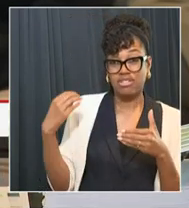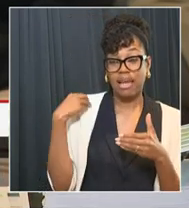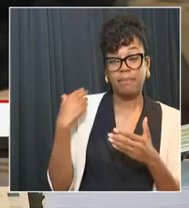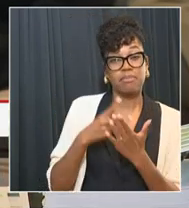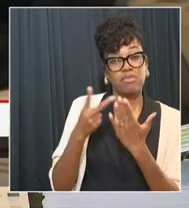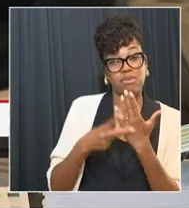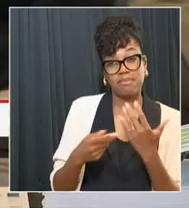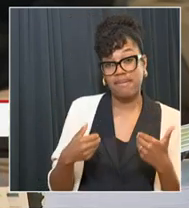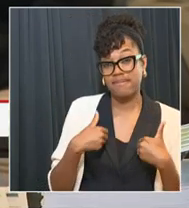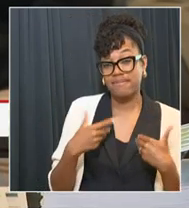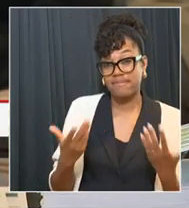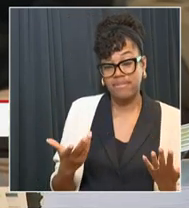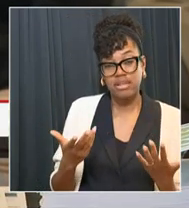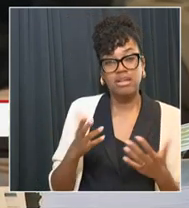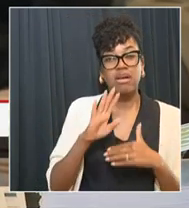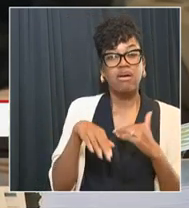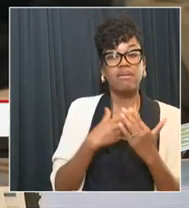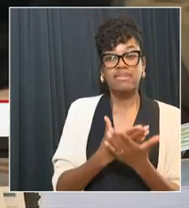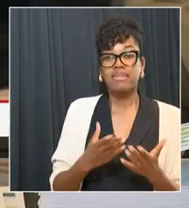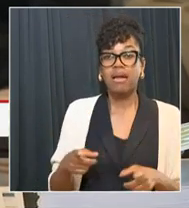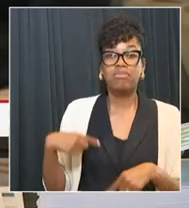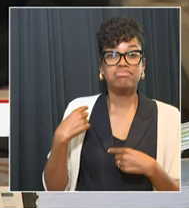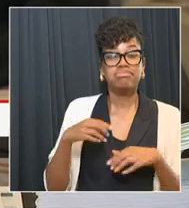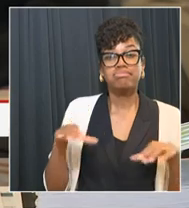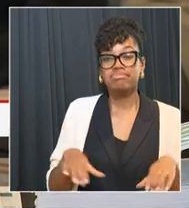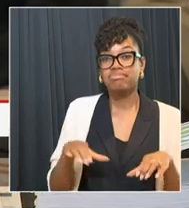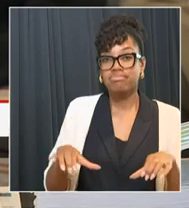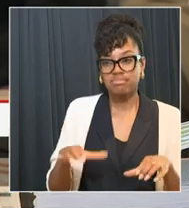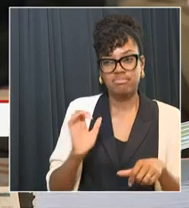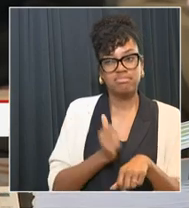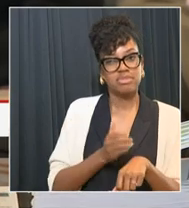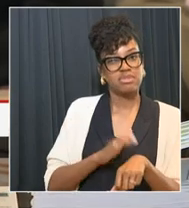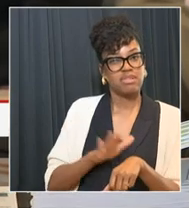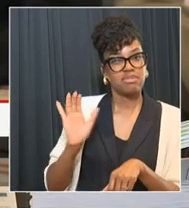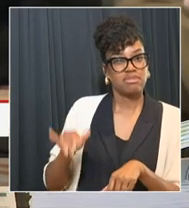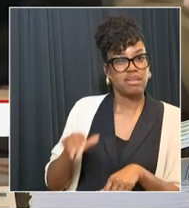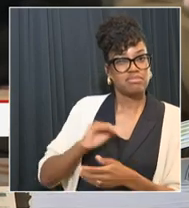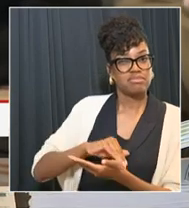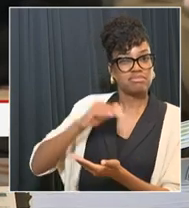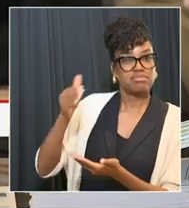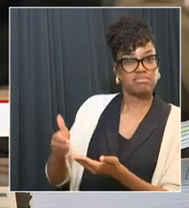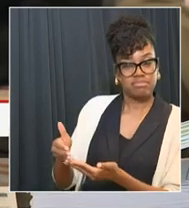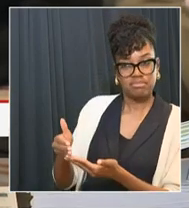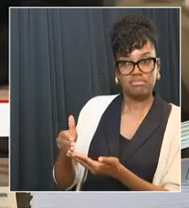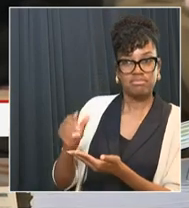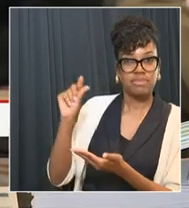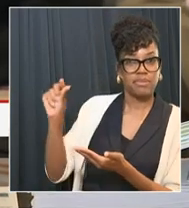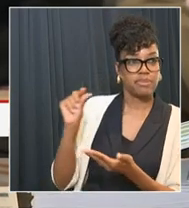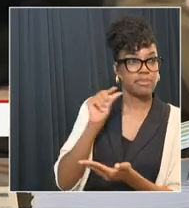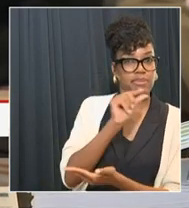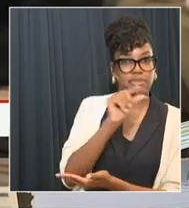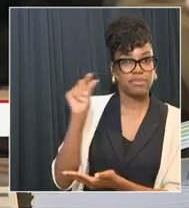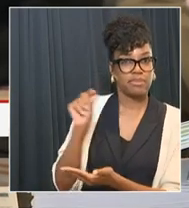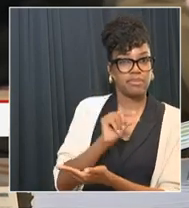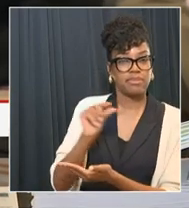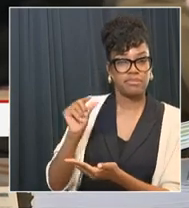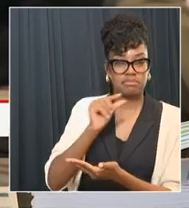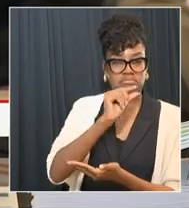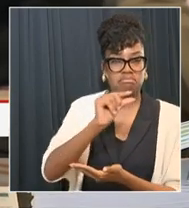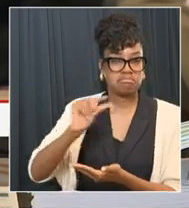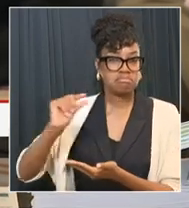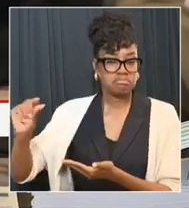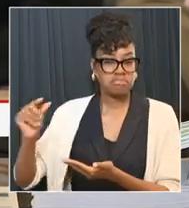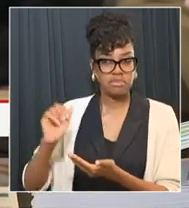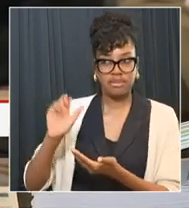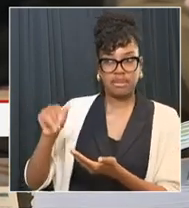So all of the things that we've been able to do are funded with that capital spending. So